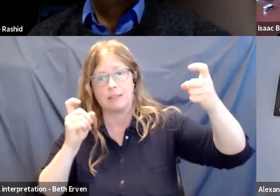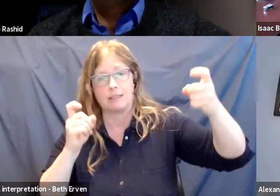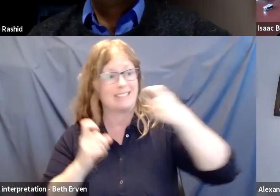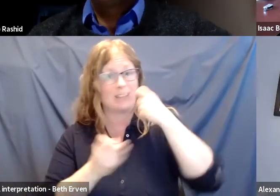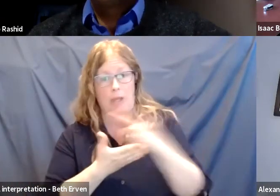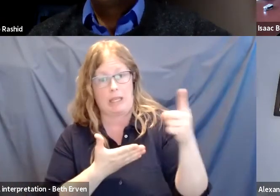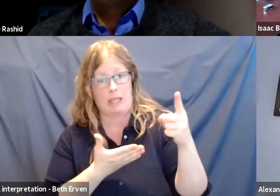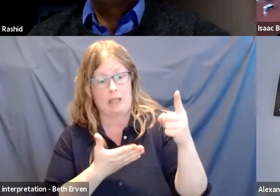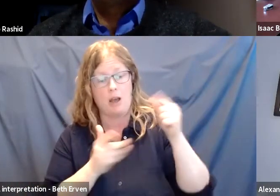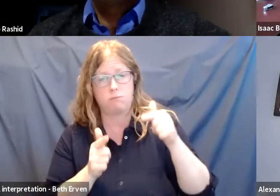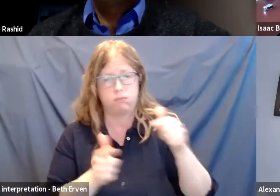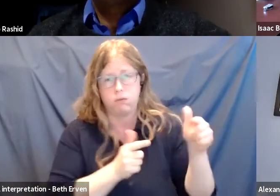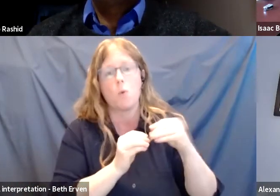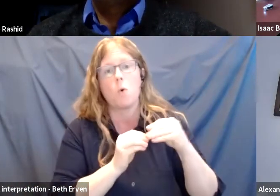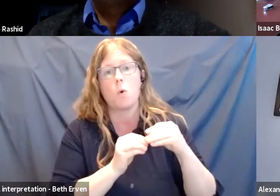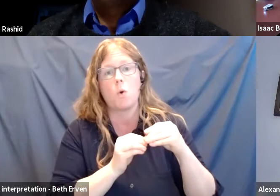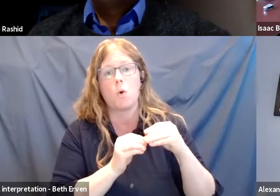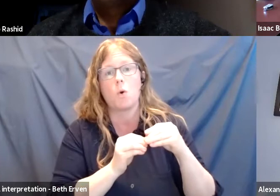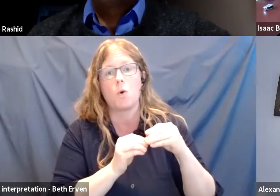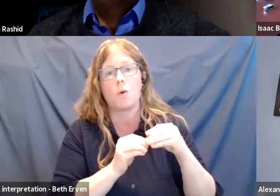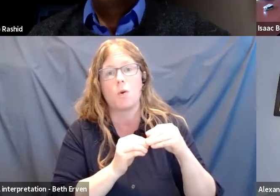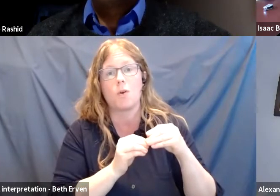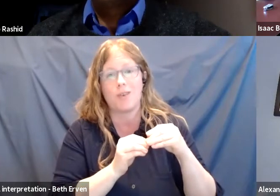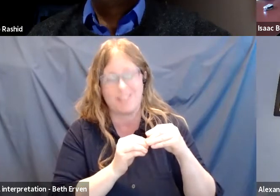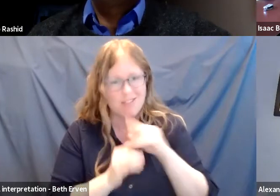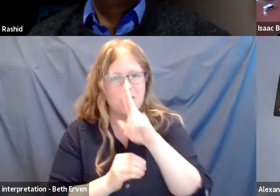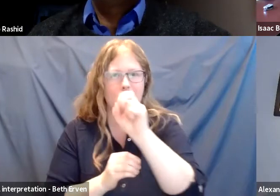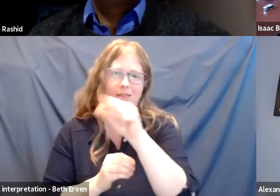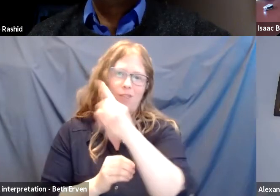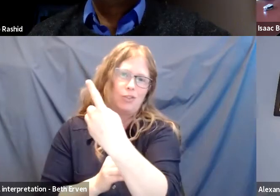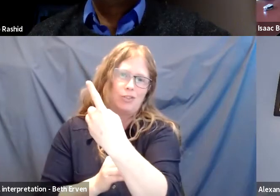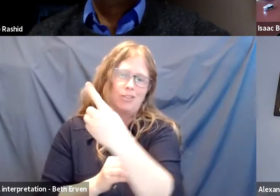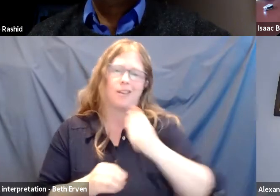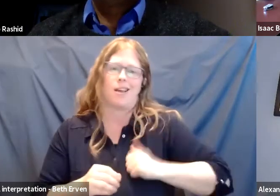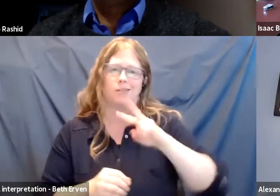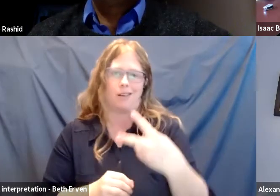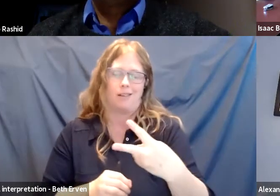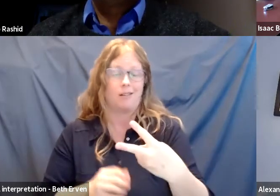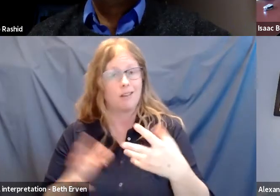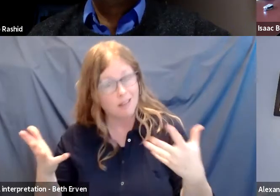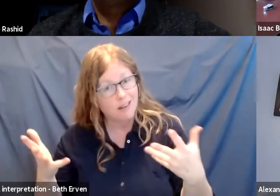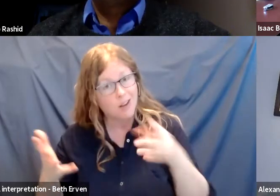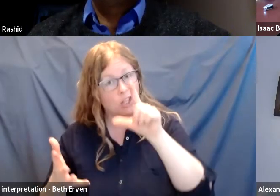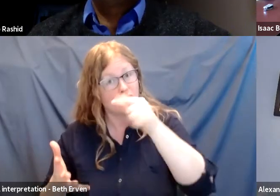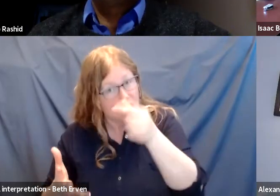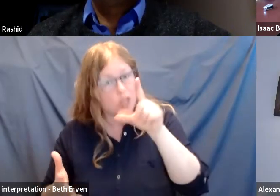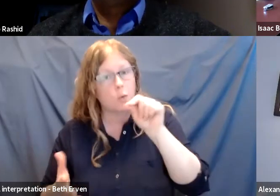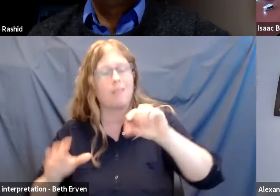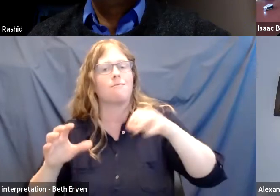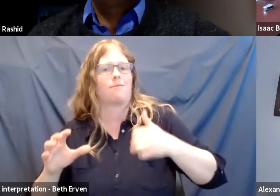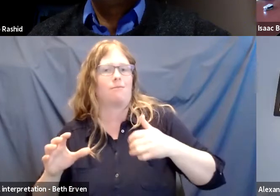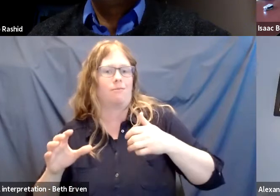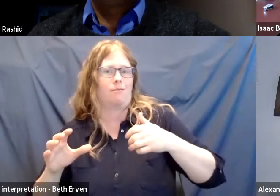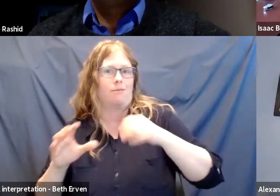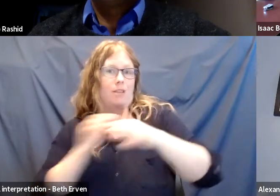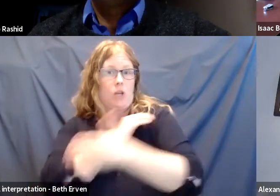terms of people being vaccinated, only behind the United States. If we look at our rates of vaccination in Ontario,